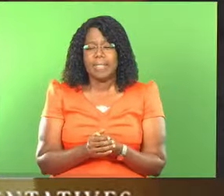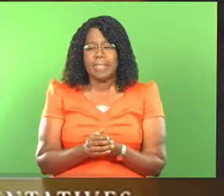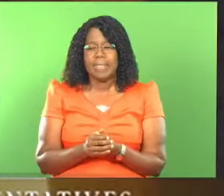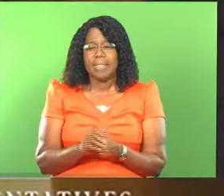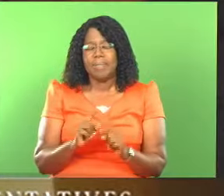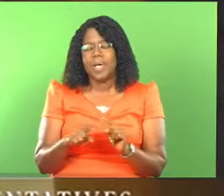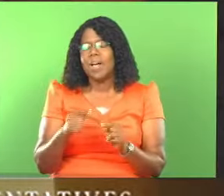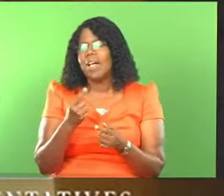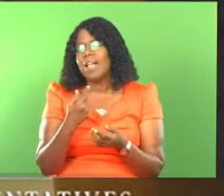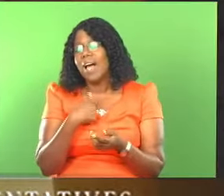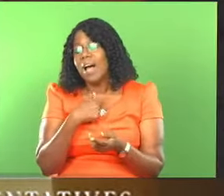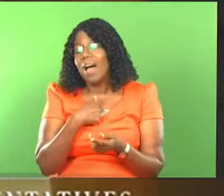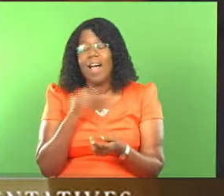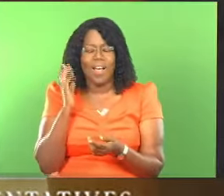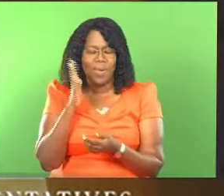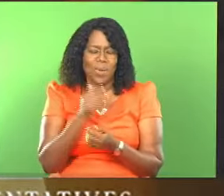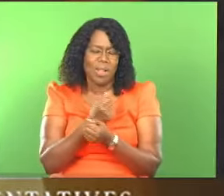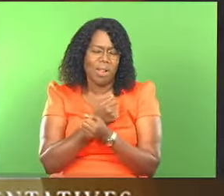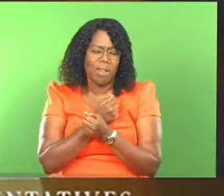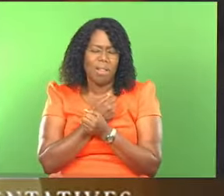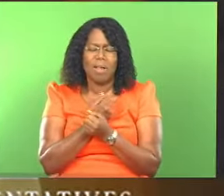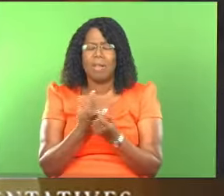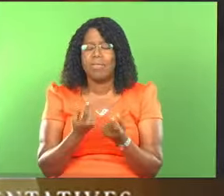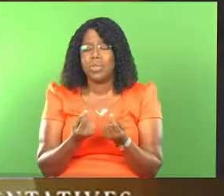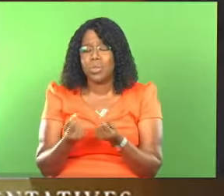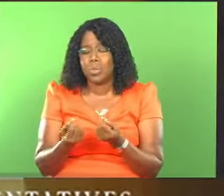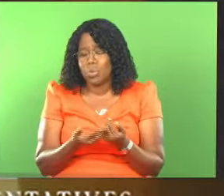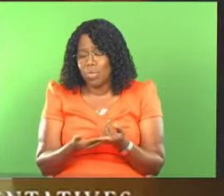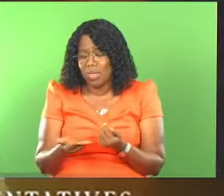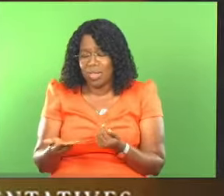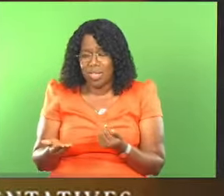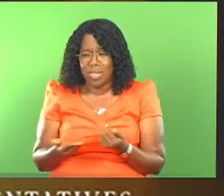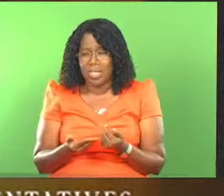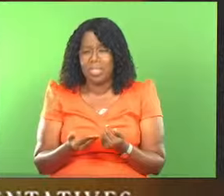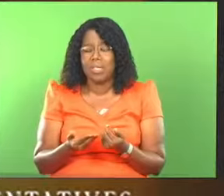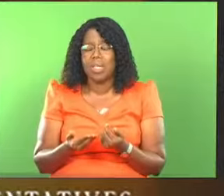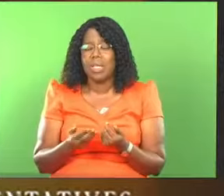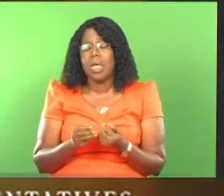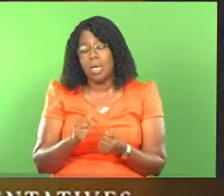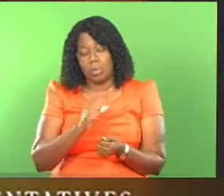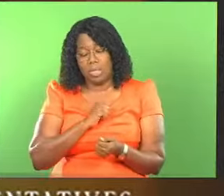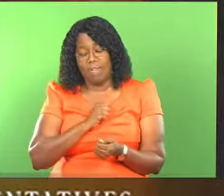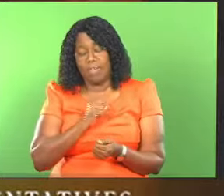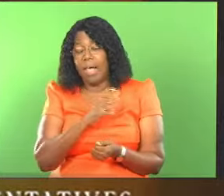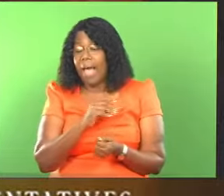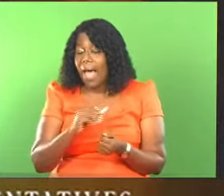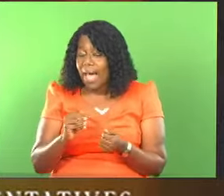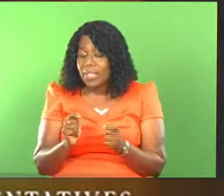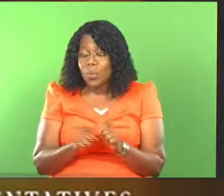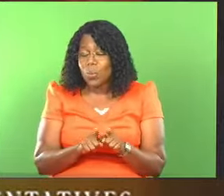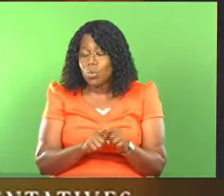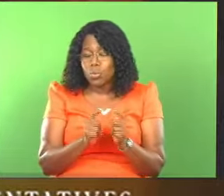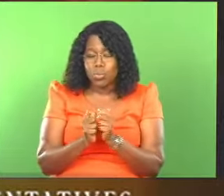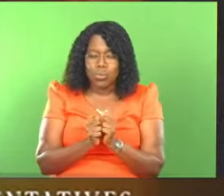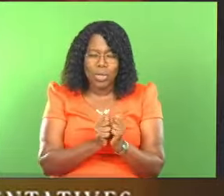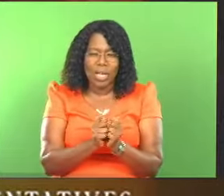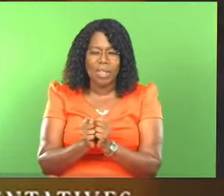do by ourselves and together. All of